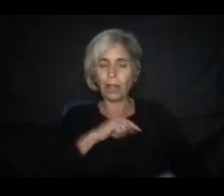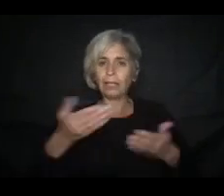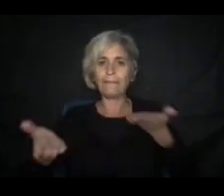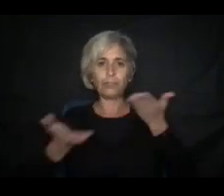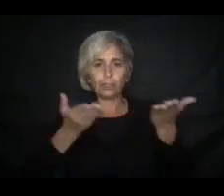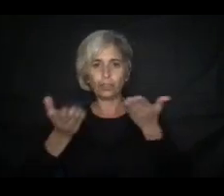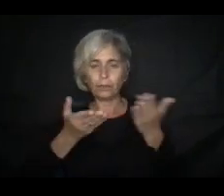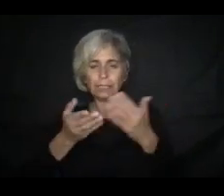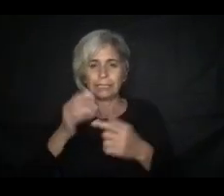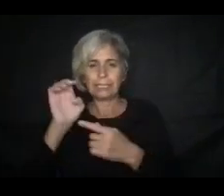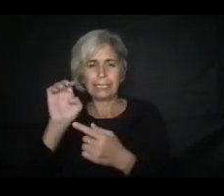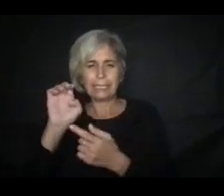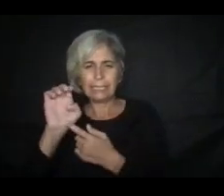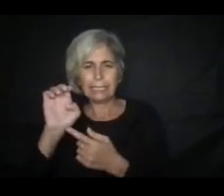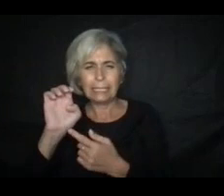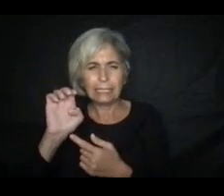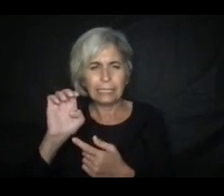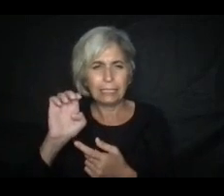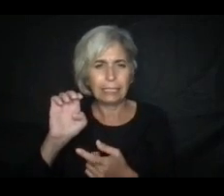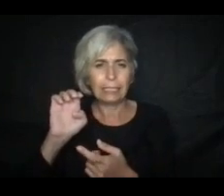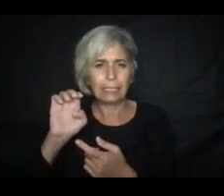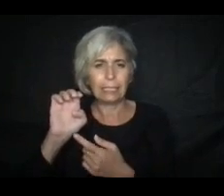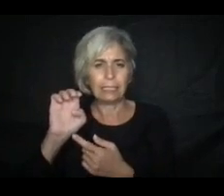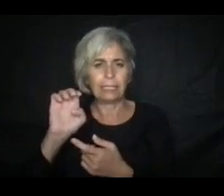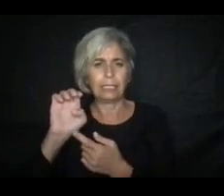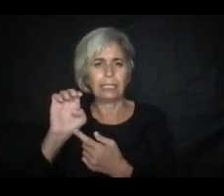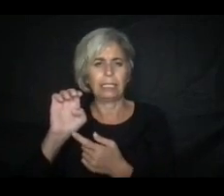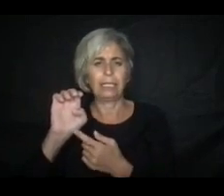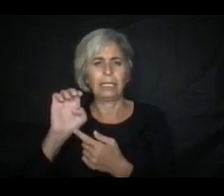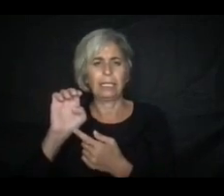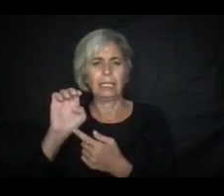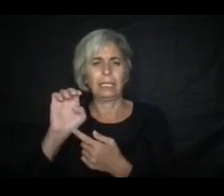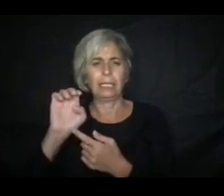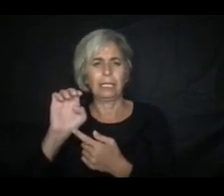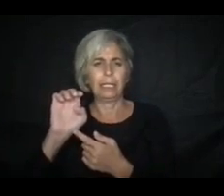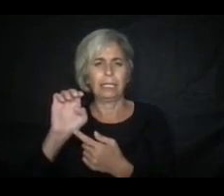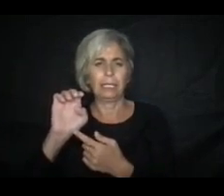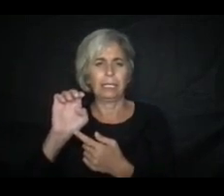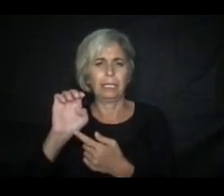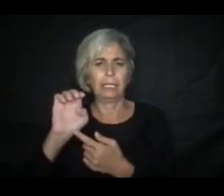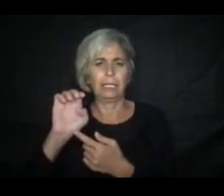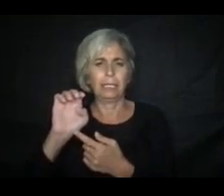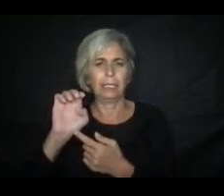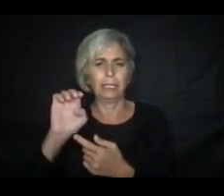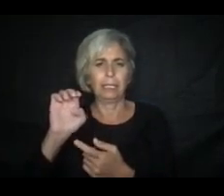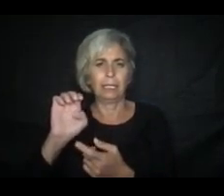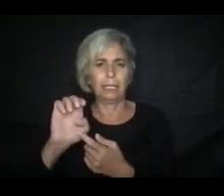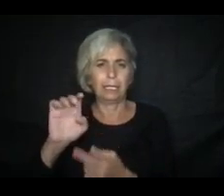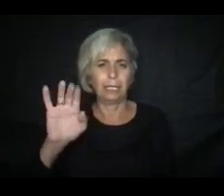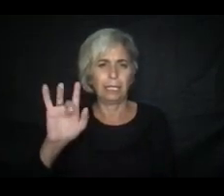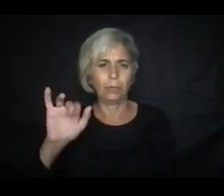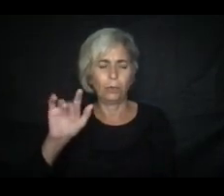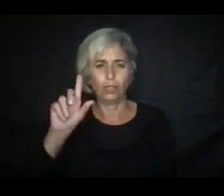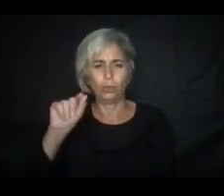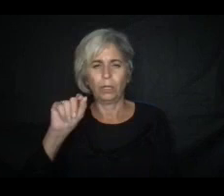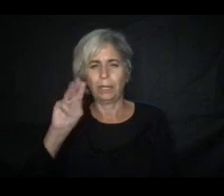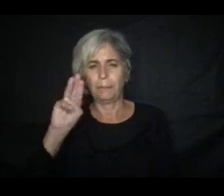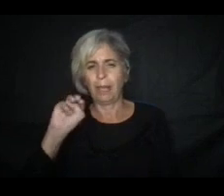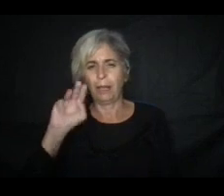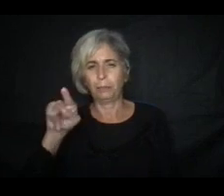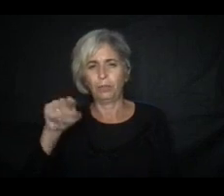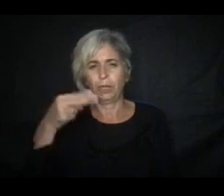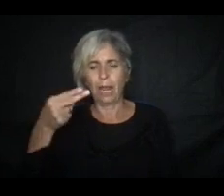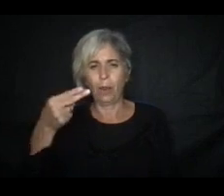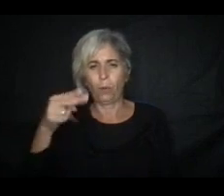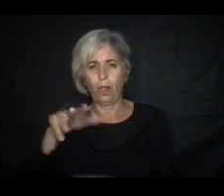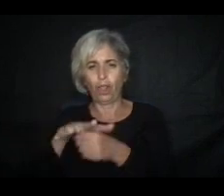or QoSB, would be limited to a speed limit of 20 miles an hour. And it is applicable to locations that are